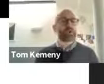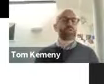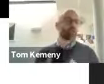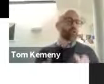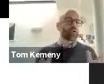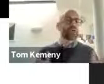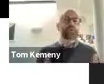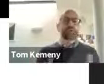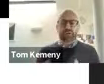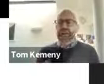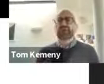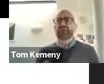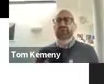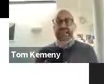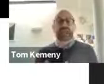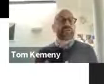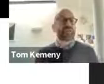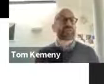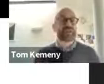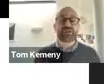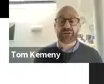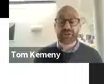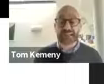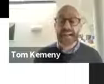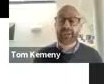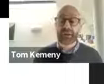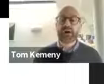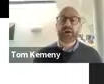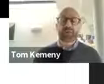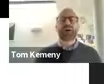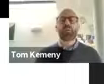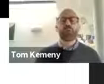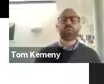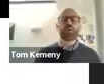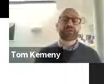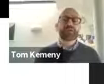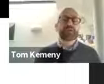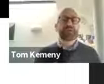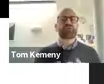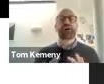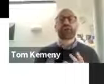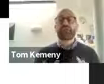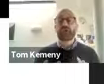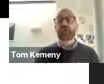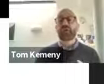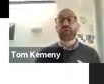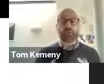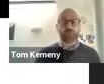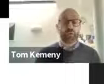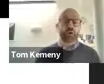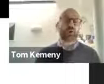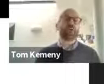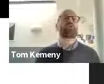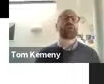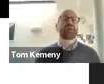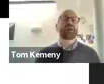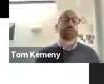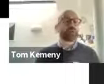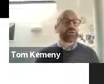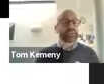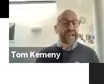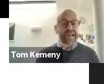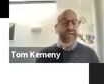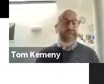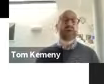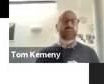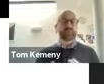skilled workers or workers with particular levels of educational attainment. But here, what we want to do is try and focus on those workers who we think